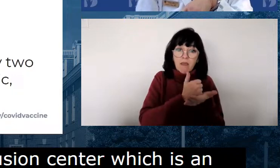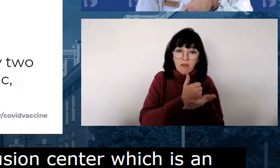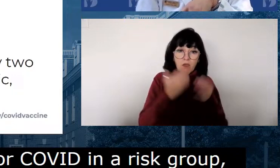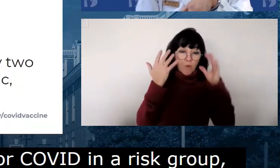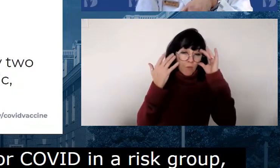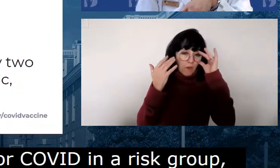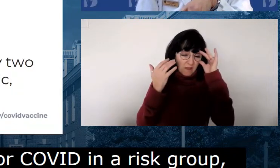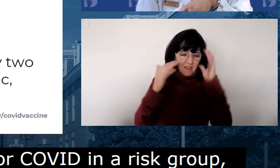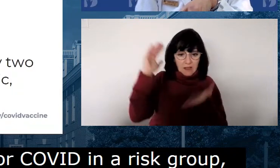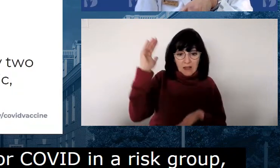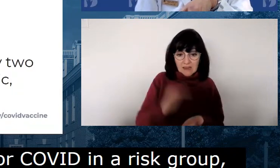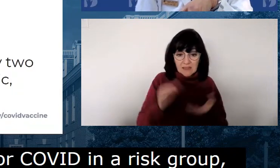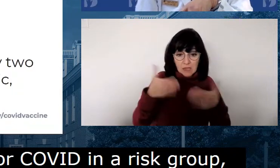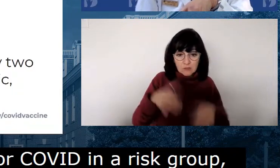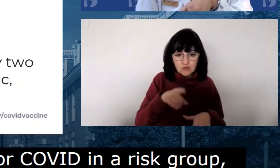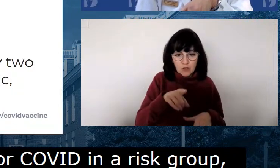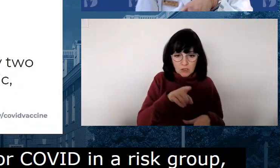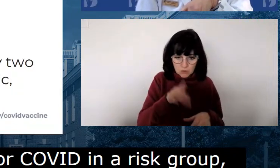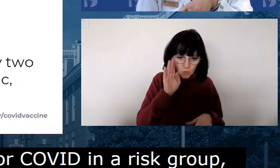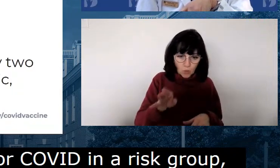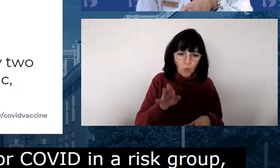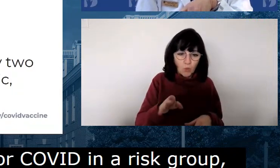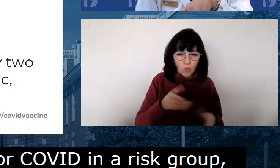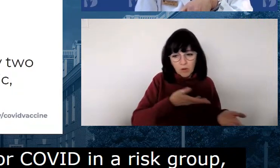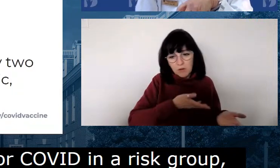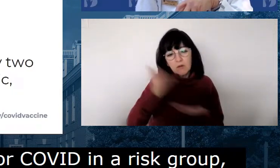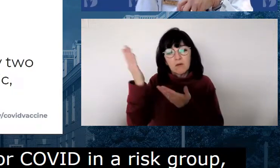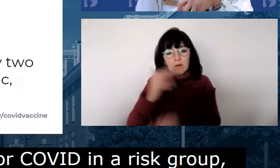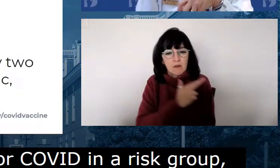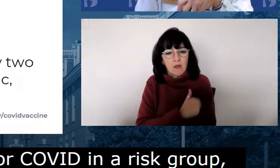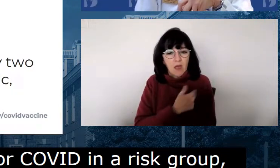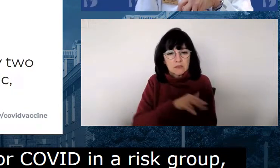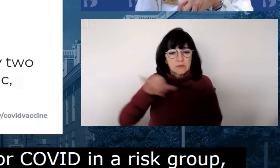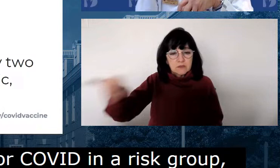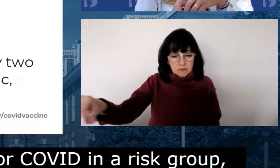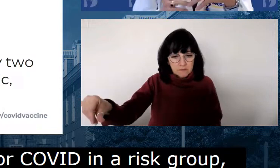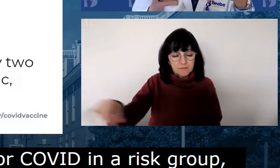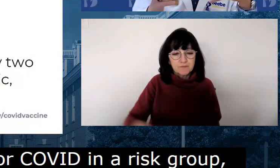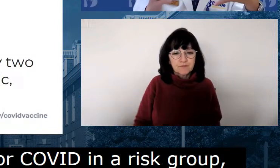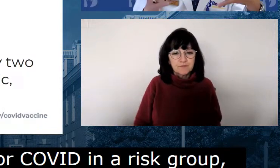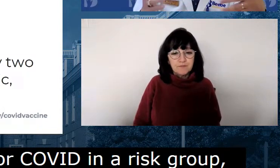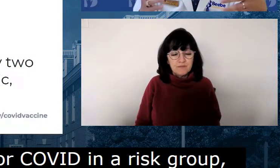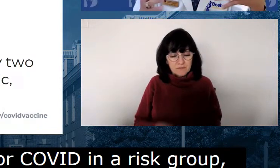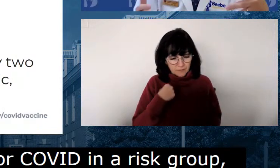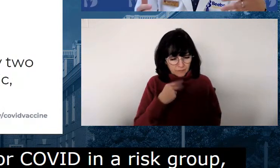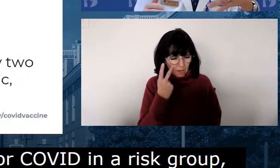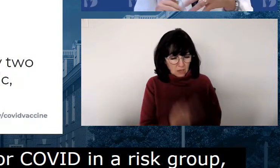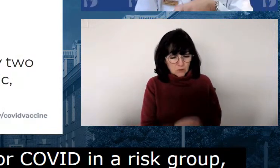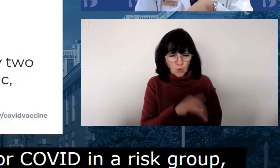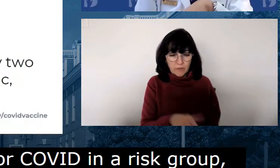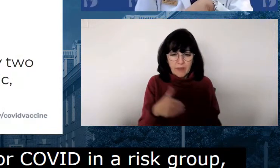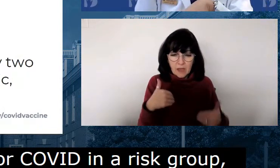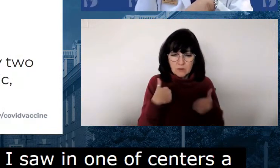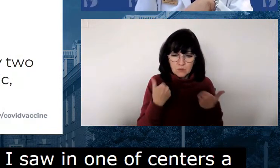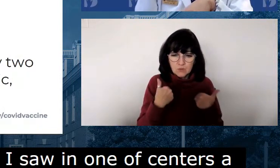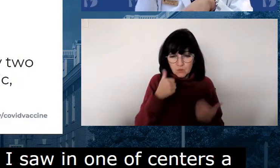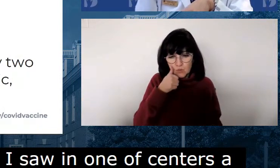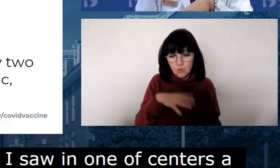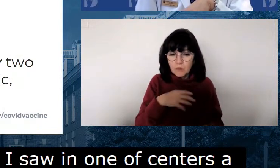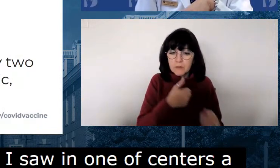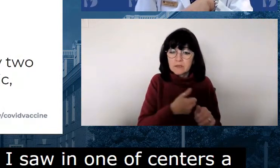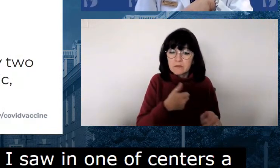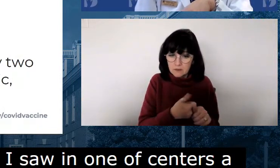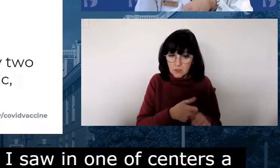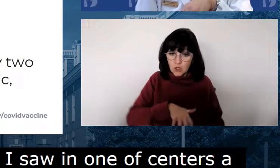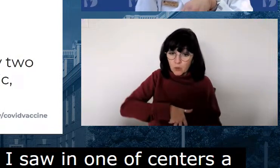that I rounded in one of those centers and I saw a young lady who was had other respiratory issues, who was